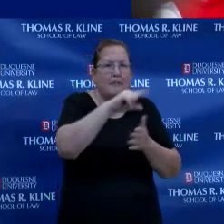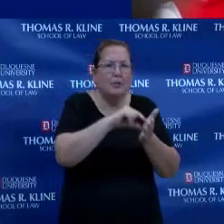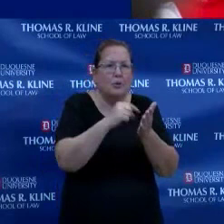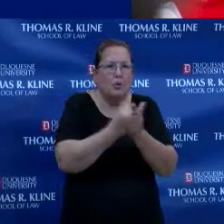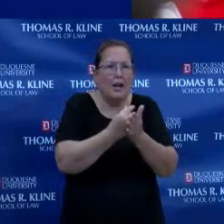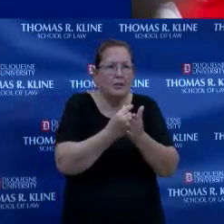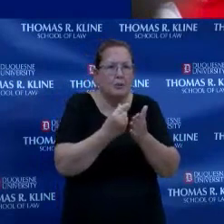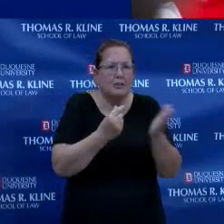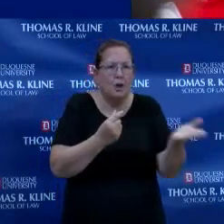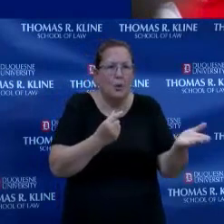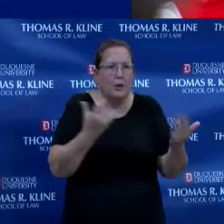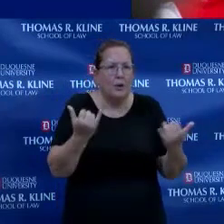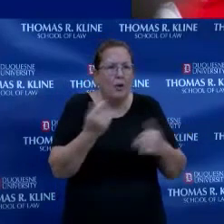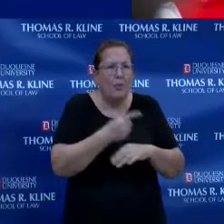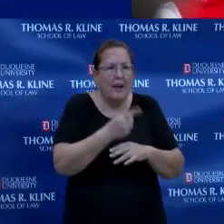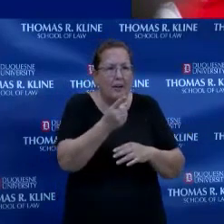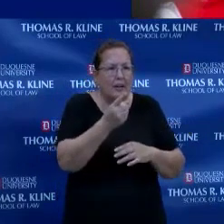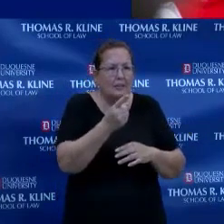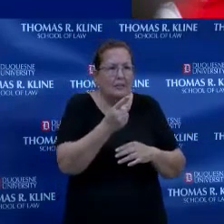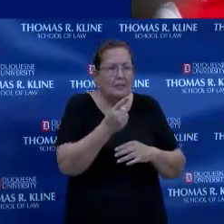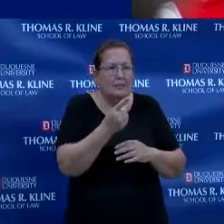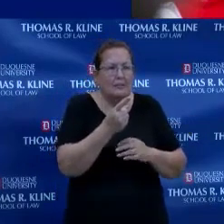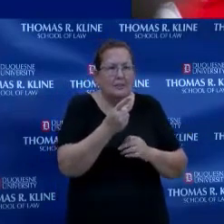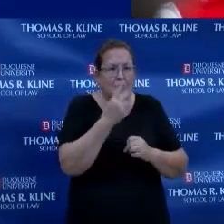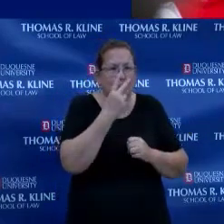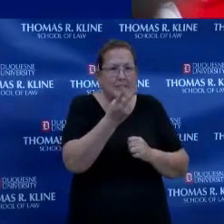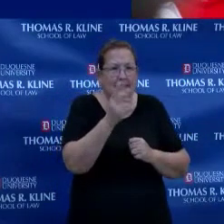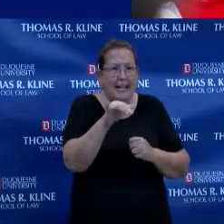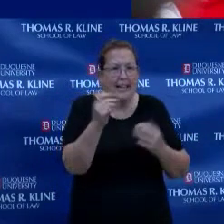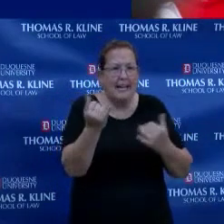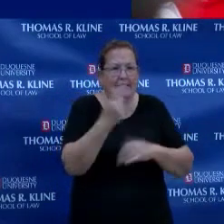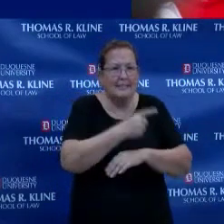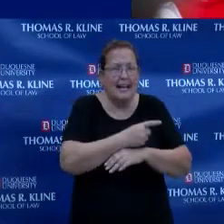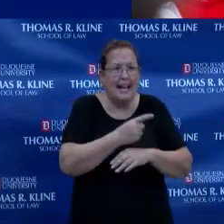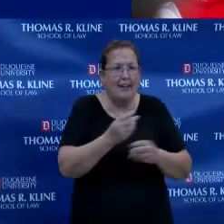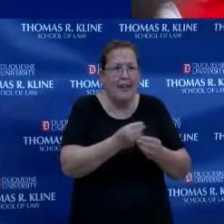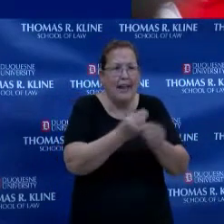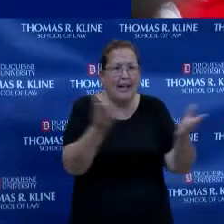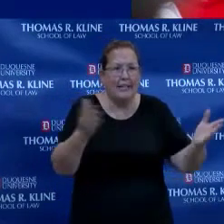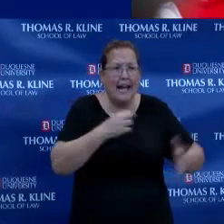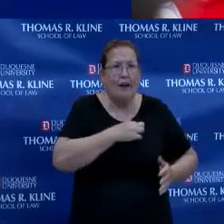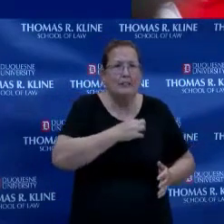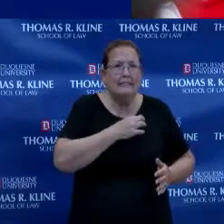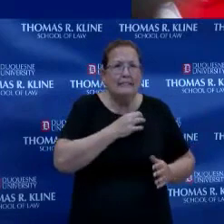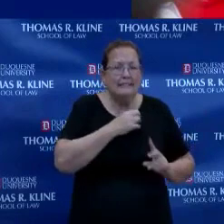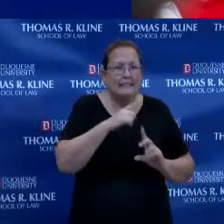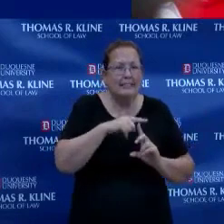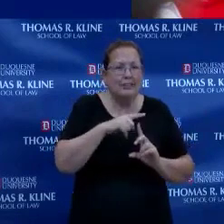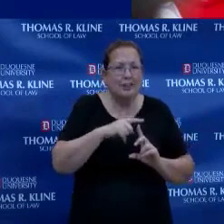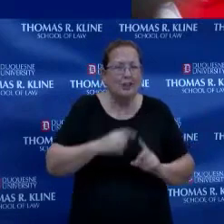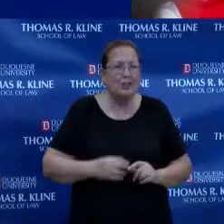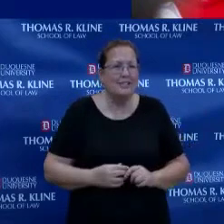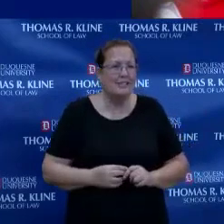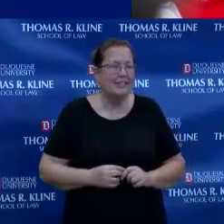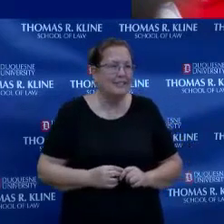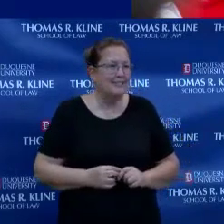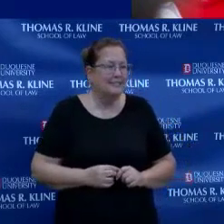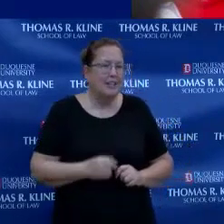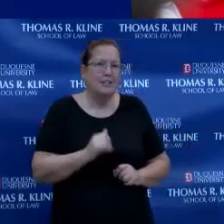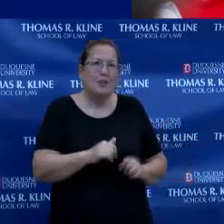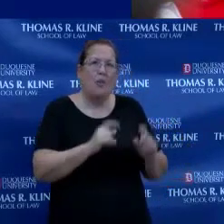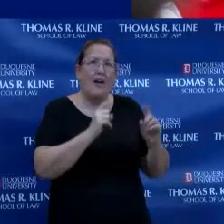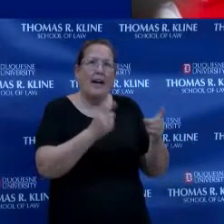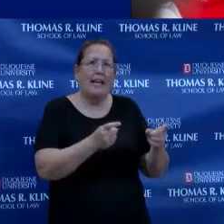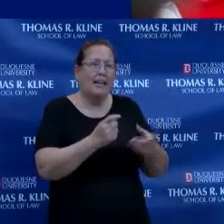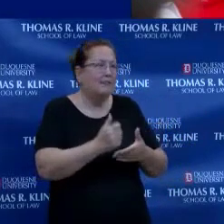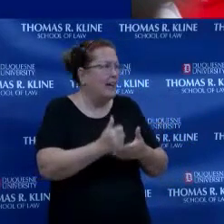day? Were you there? Did you get some swag that day? Still have your t-shirts? That gift from Mr. Kline helps